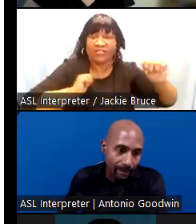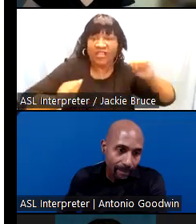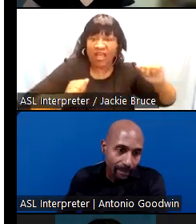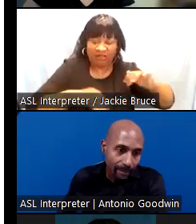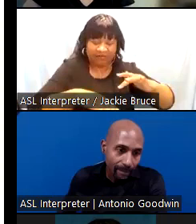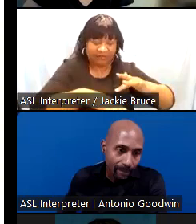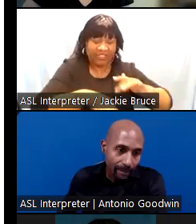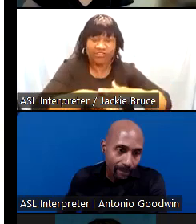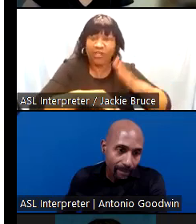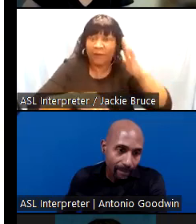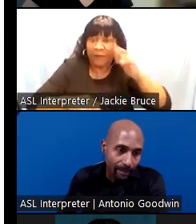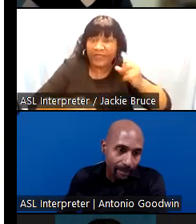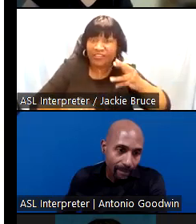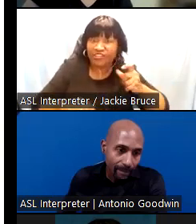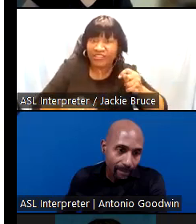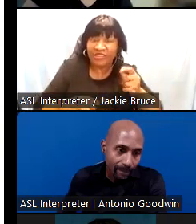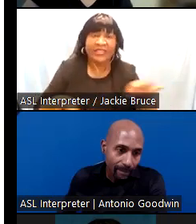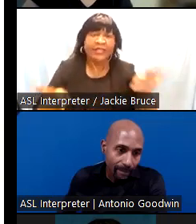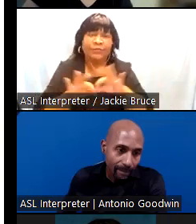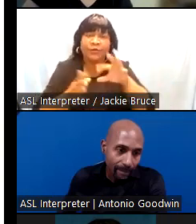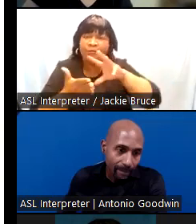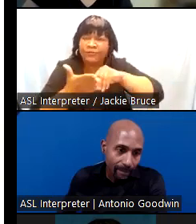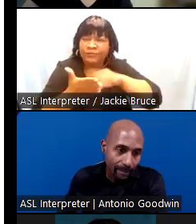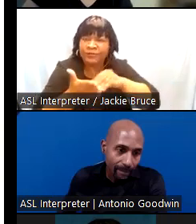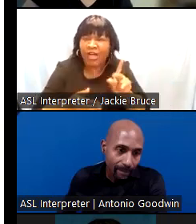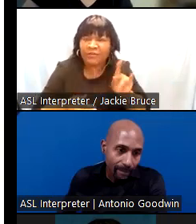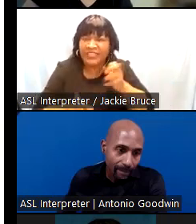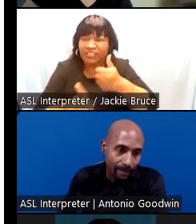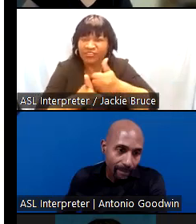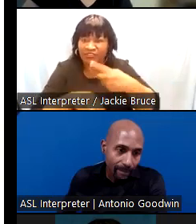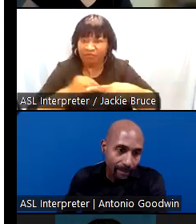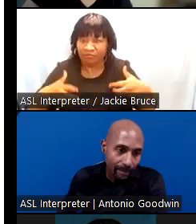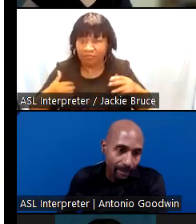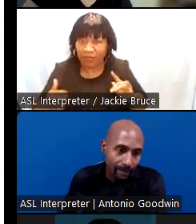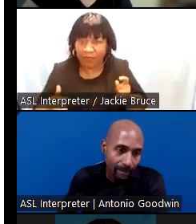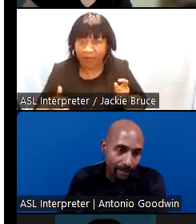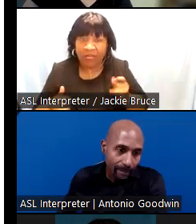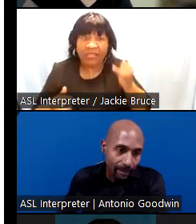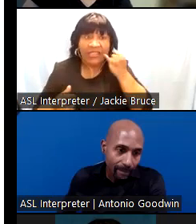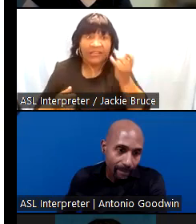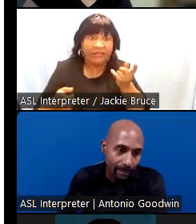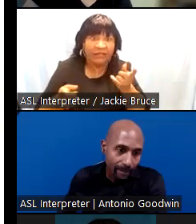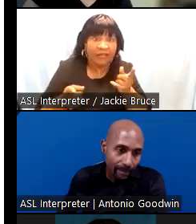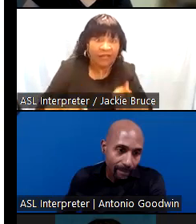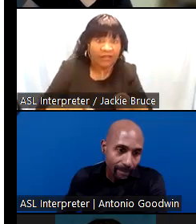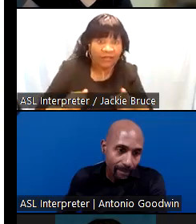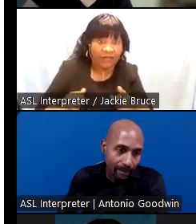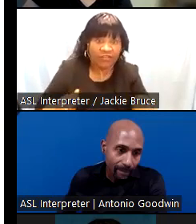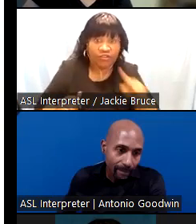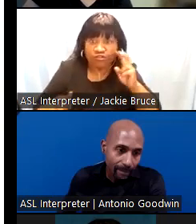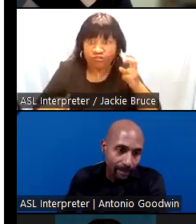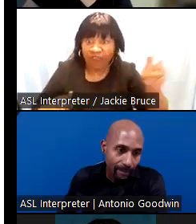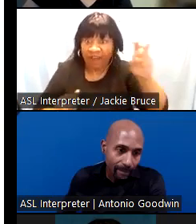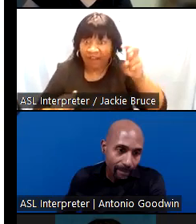You just want to keep yourself updated about monkeypox, and especially if you're traveling and thinking about